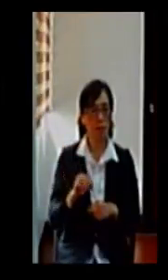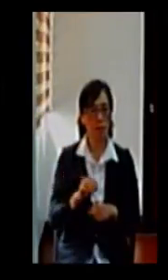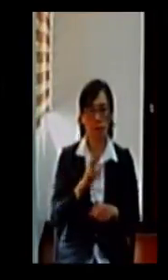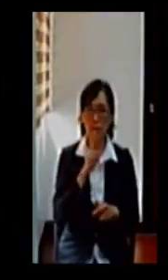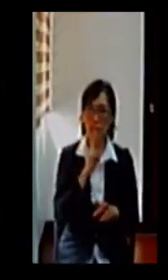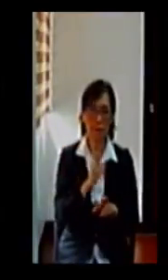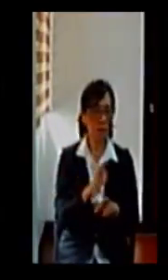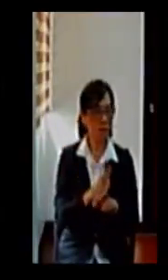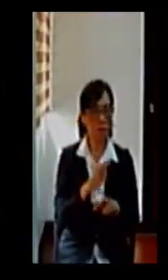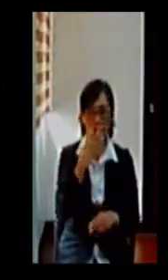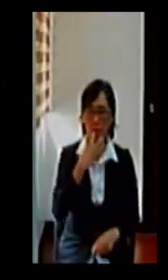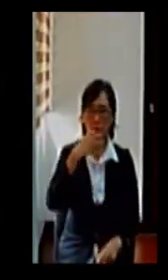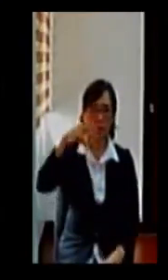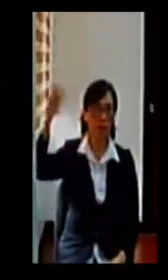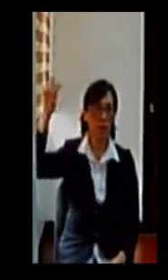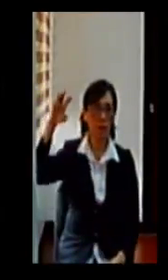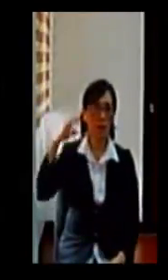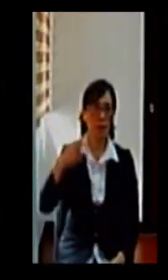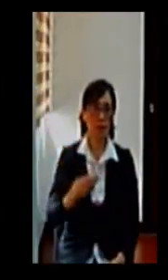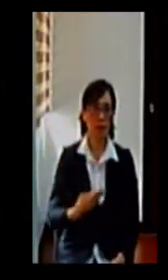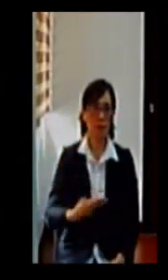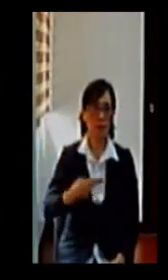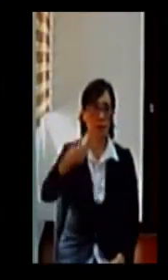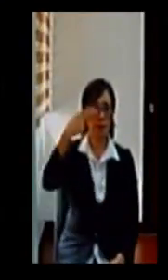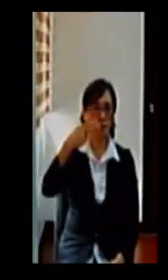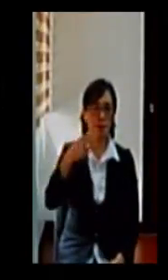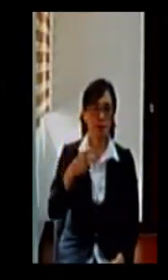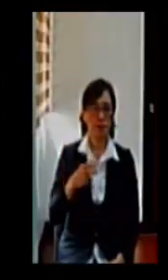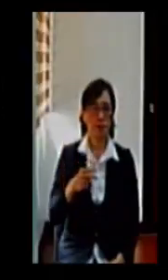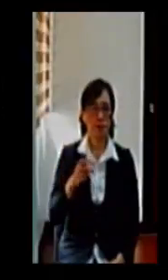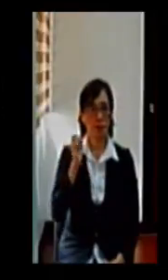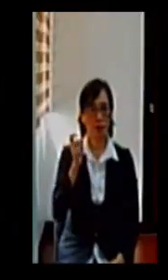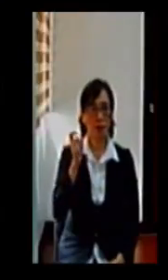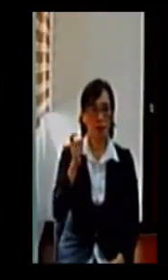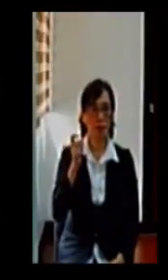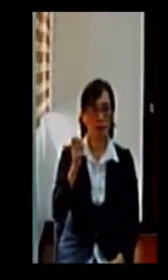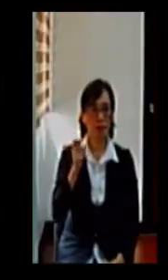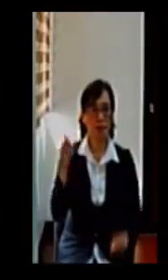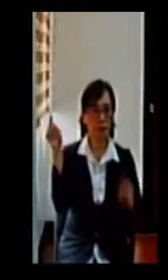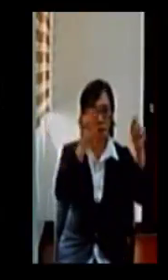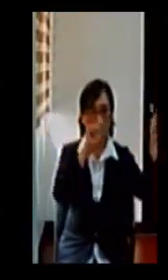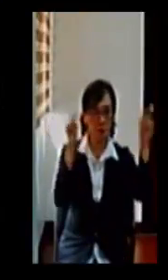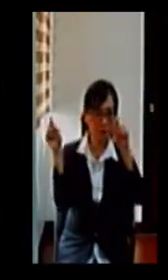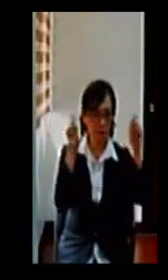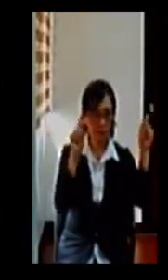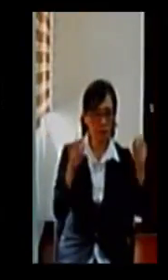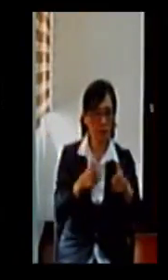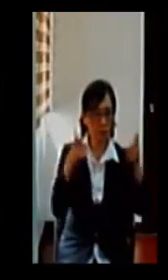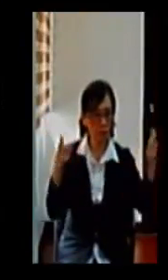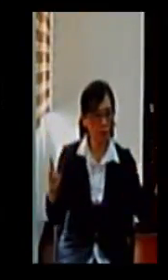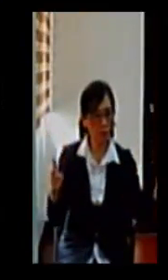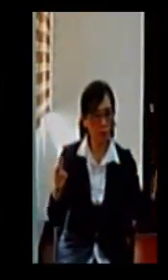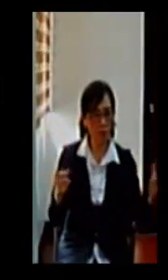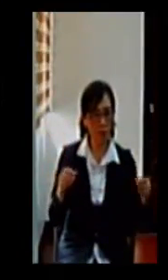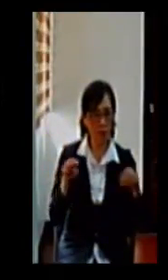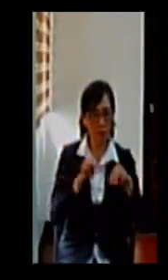hot, hot air rises really fast, so typhoons are created. When typhoons